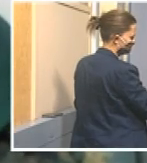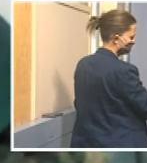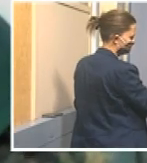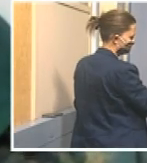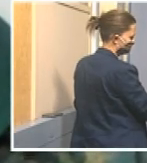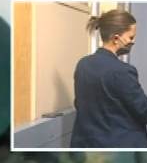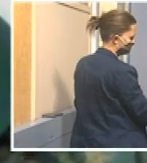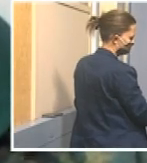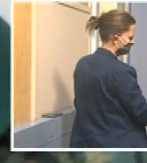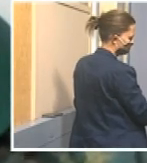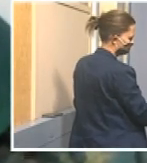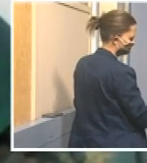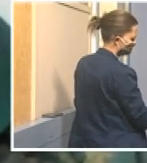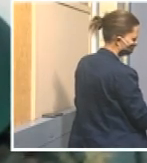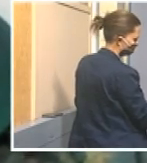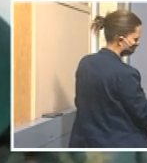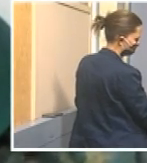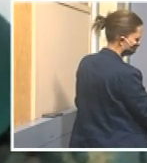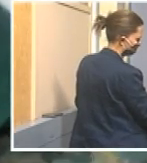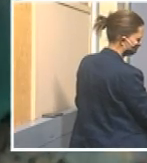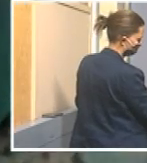Are you able to move slightly back?